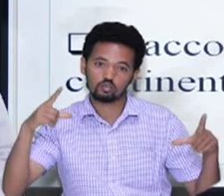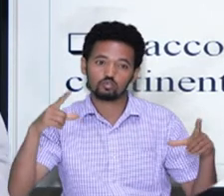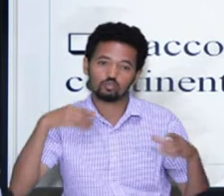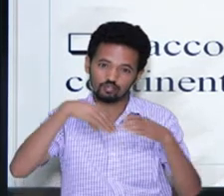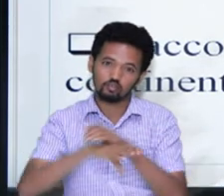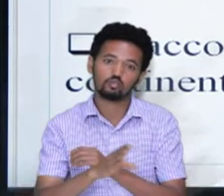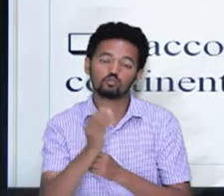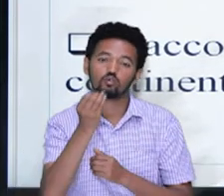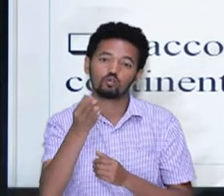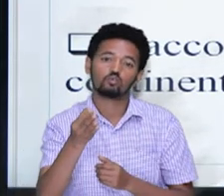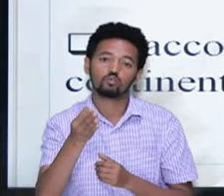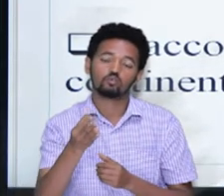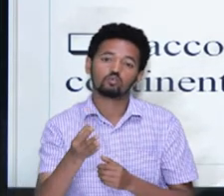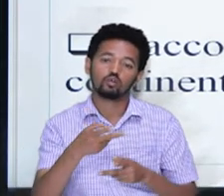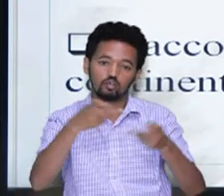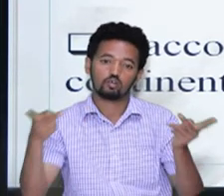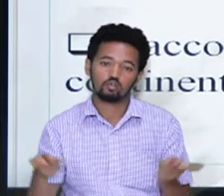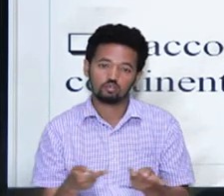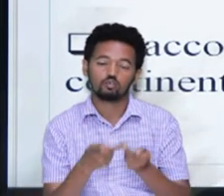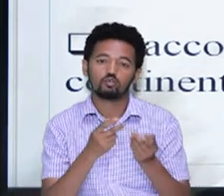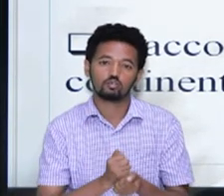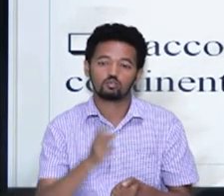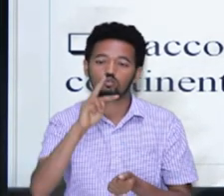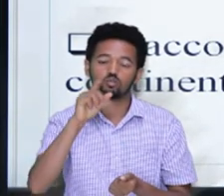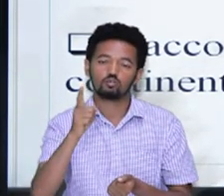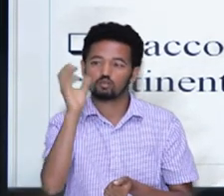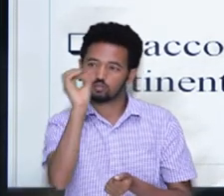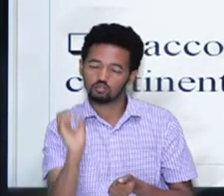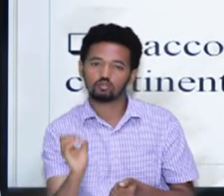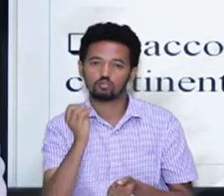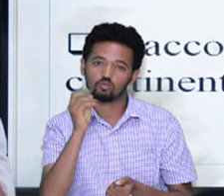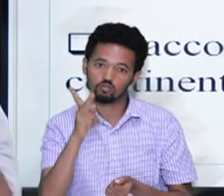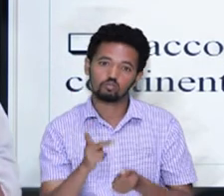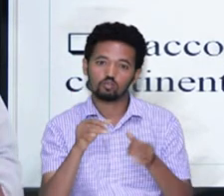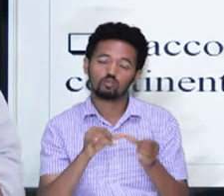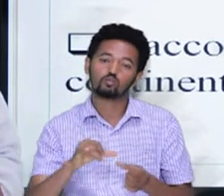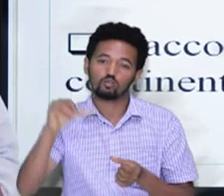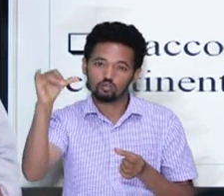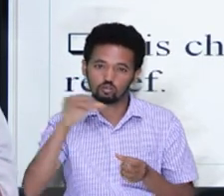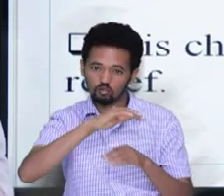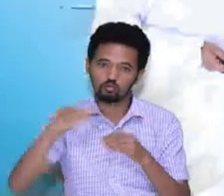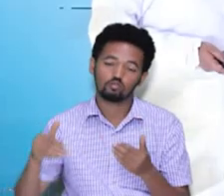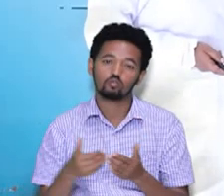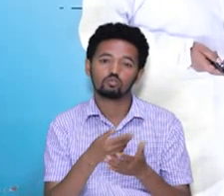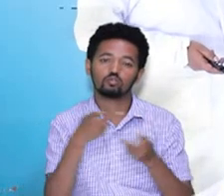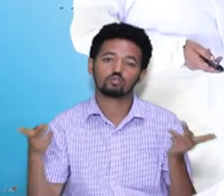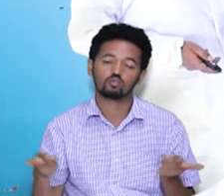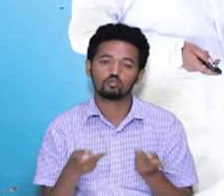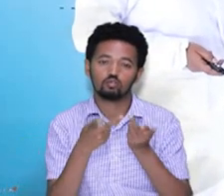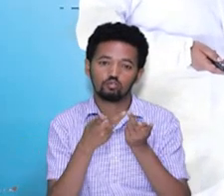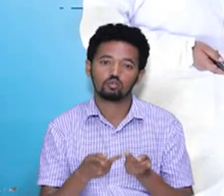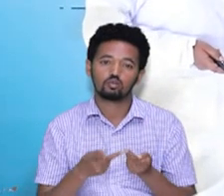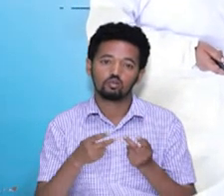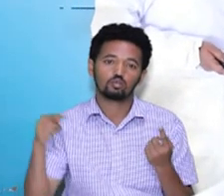area. It accounts for about 21% of the continent's total area.